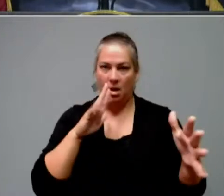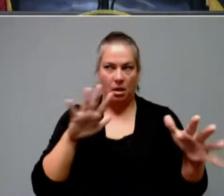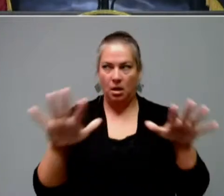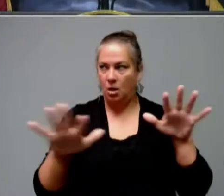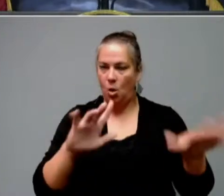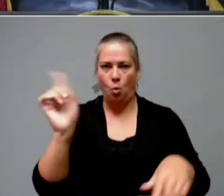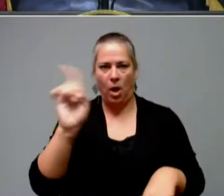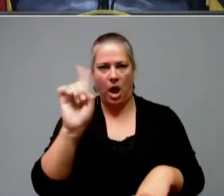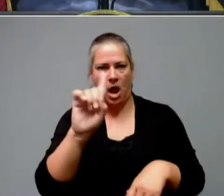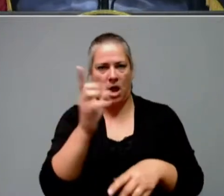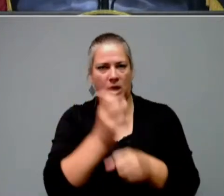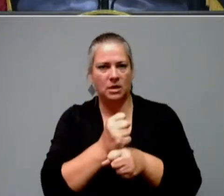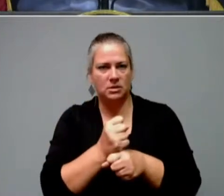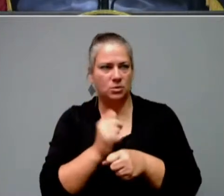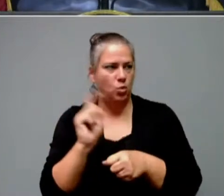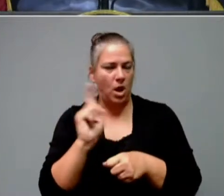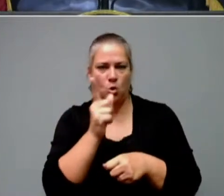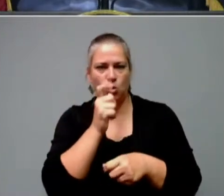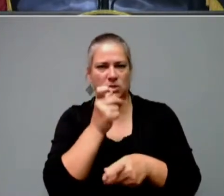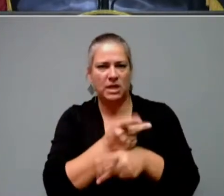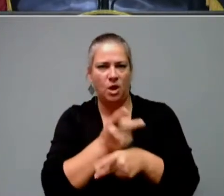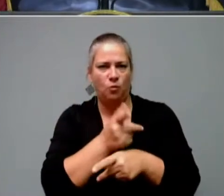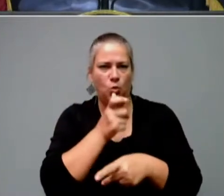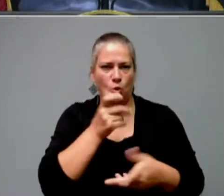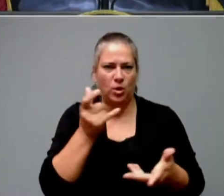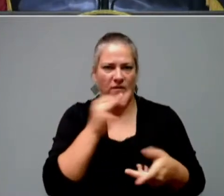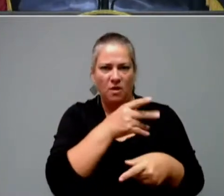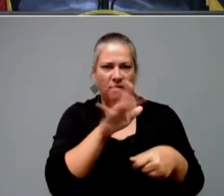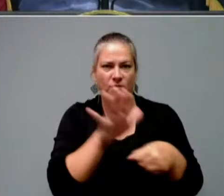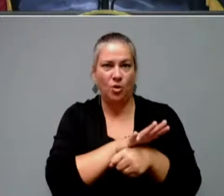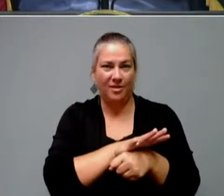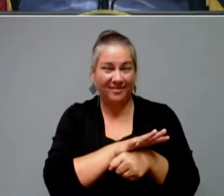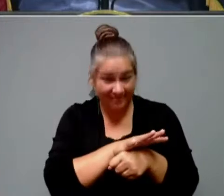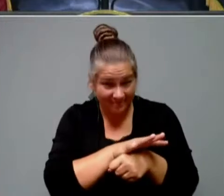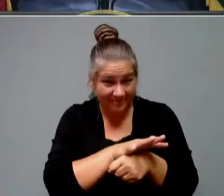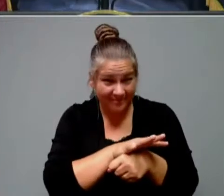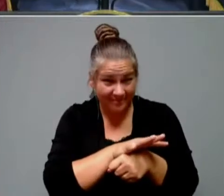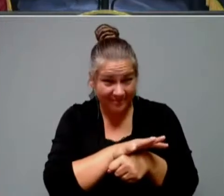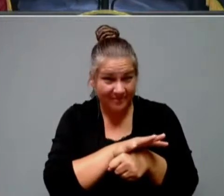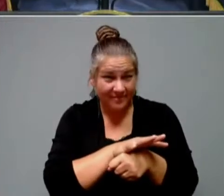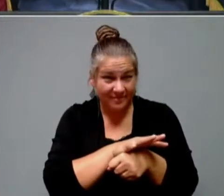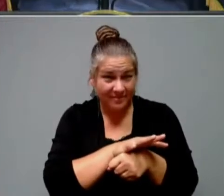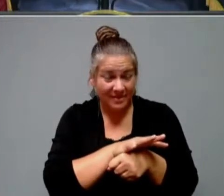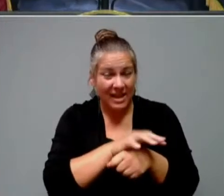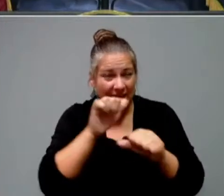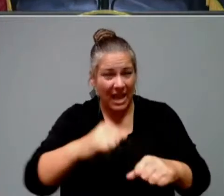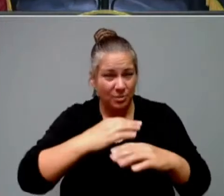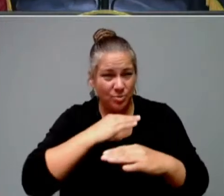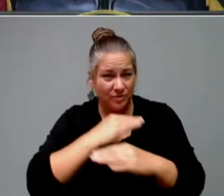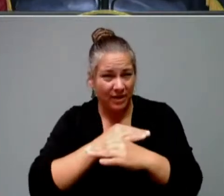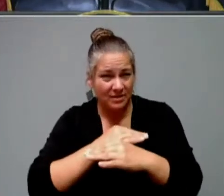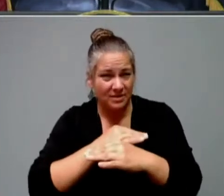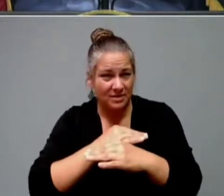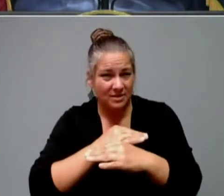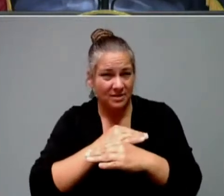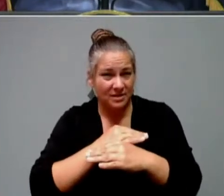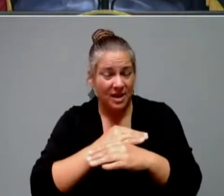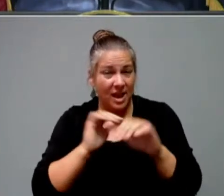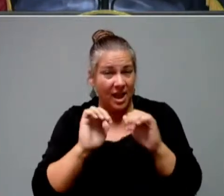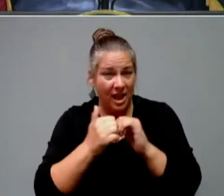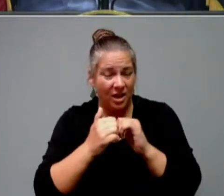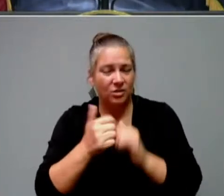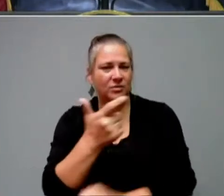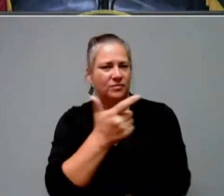So folks, this is all preventable. None of this needed to happen. We've got to have people get vaccinated. Those who